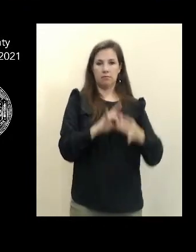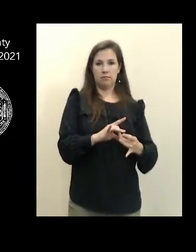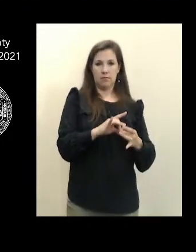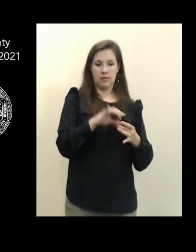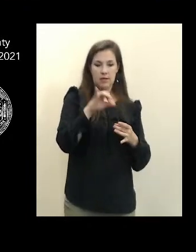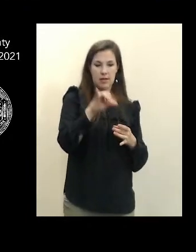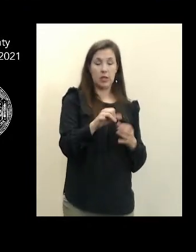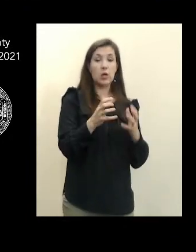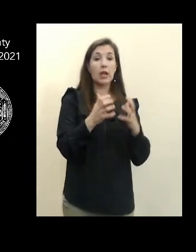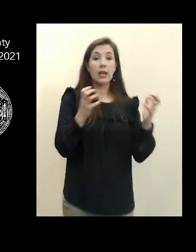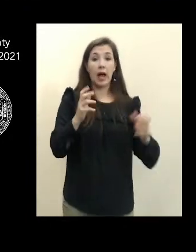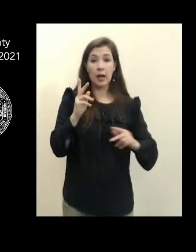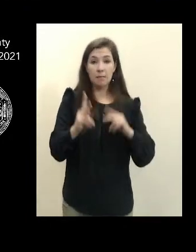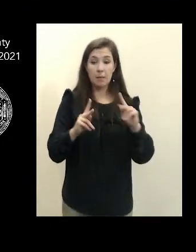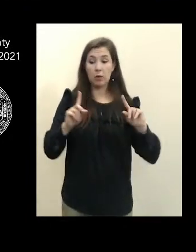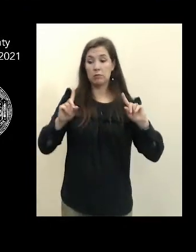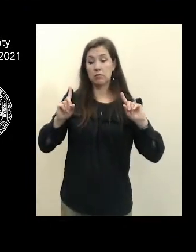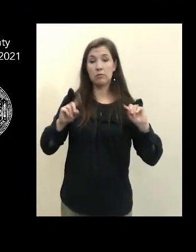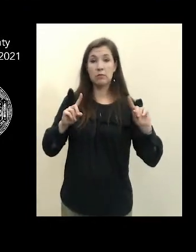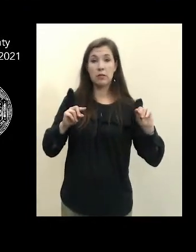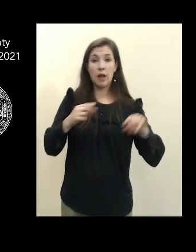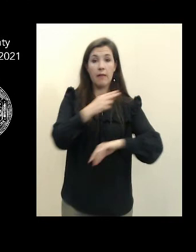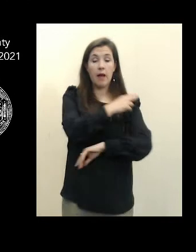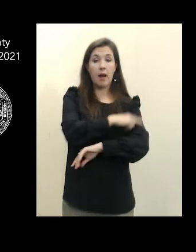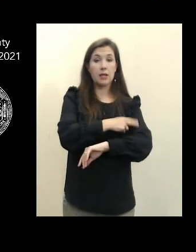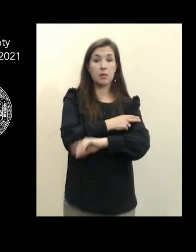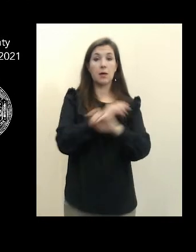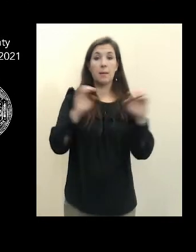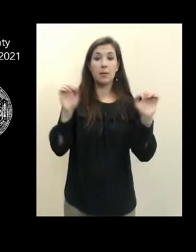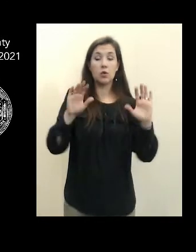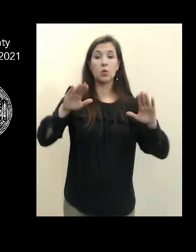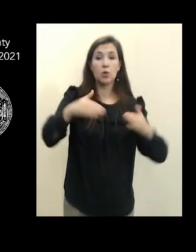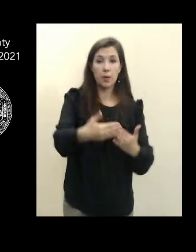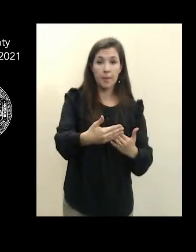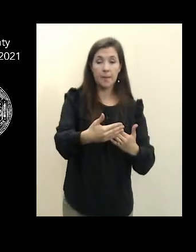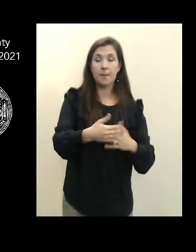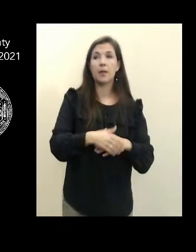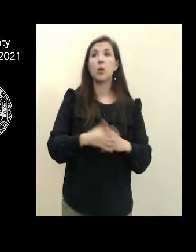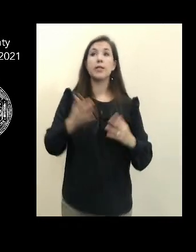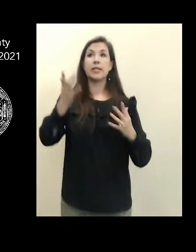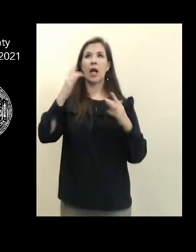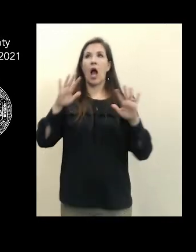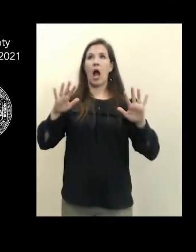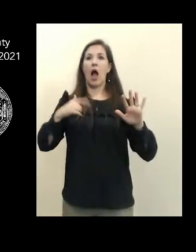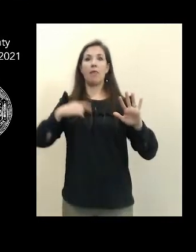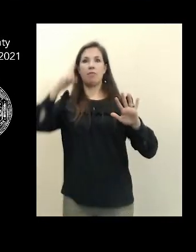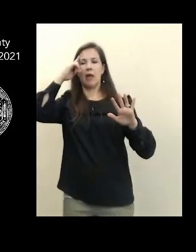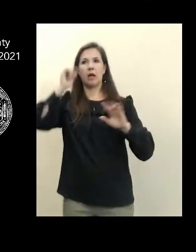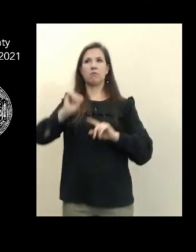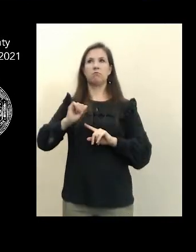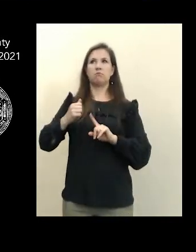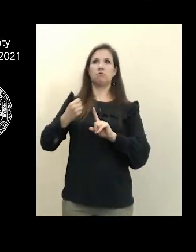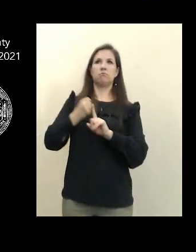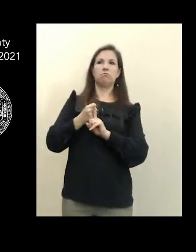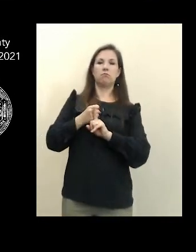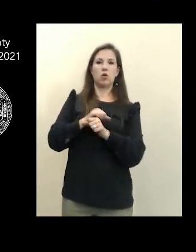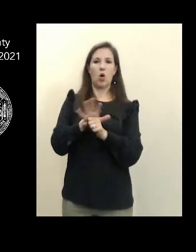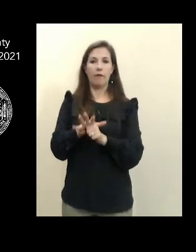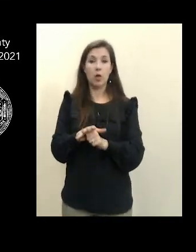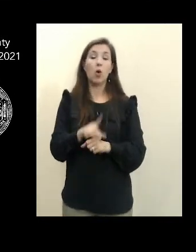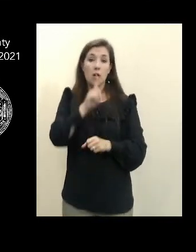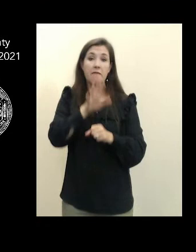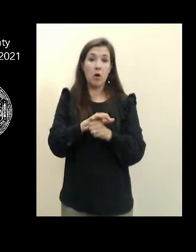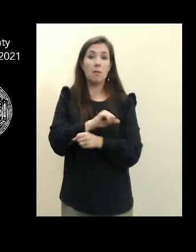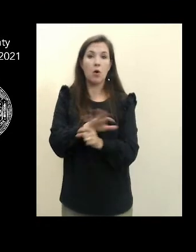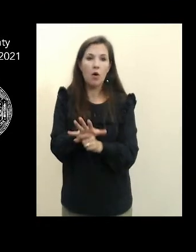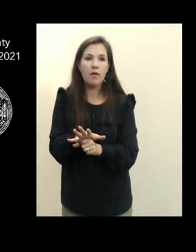people who are going to the hospital emergency departments who are sick with what they think is COVID or is confirmed to be COVID, but